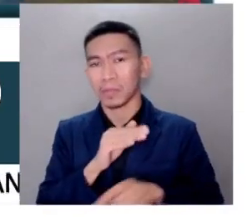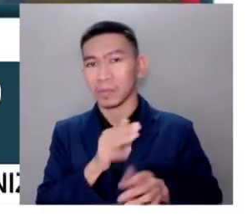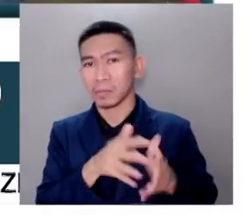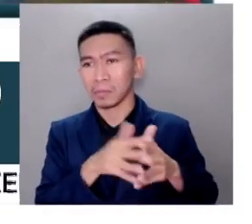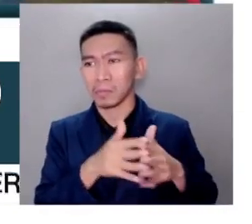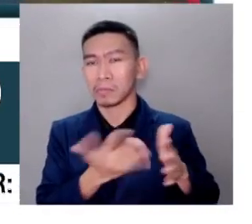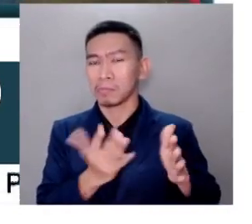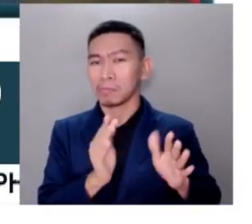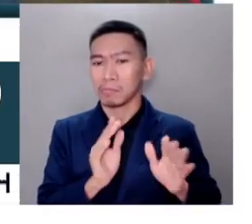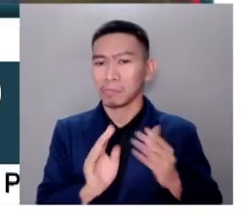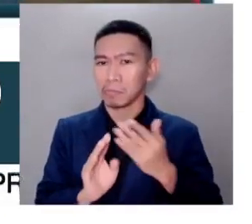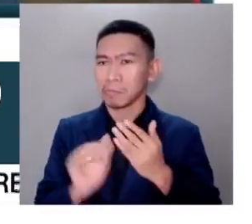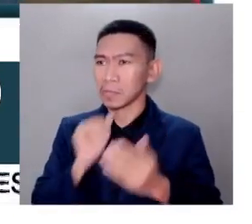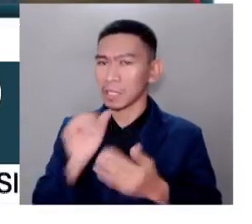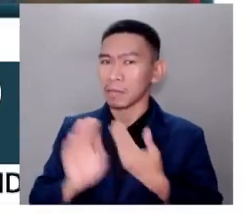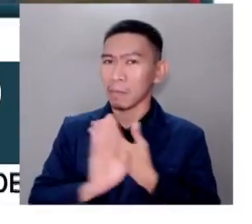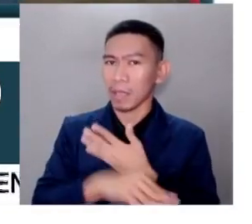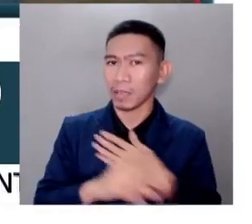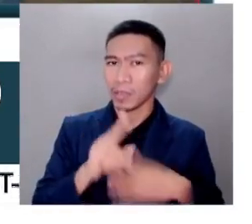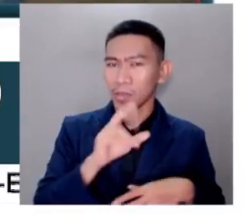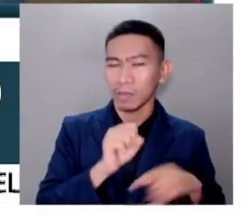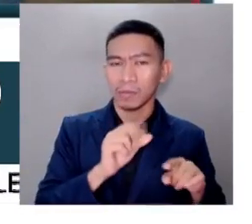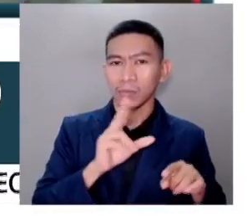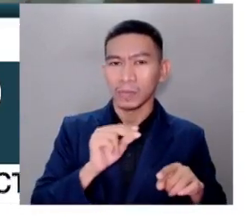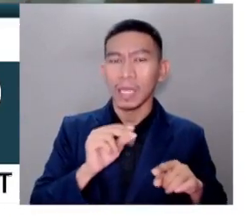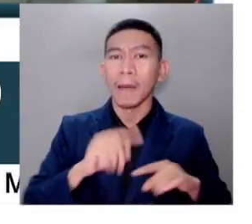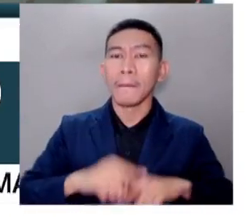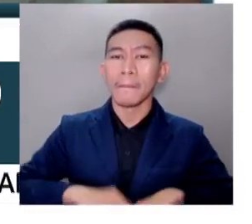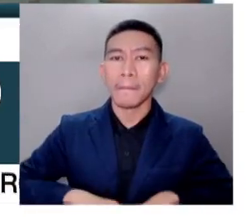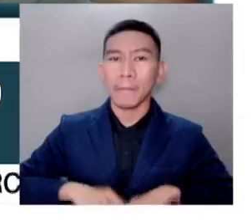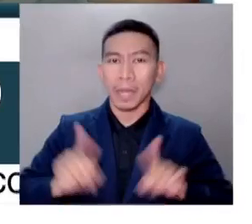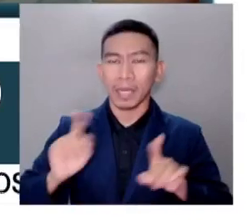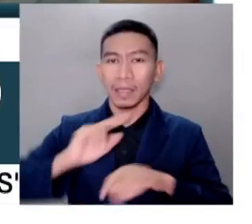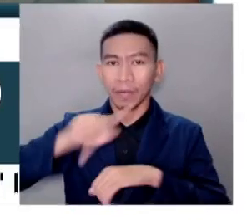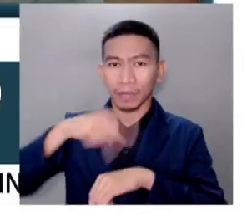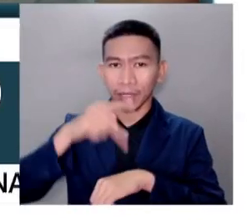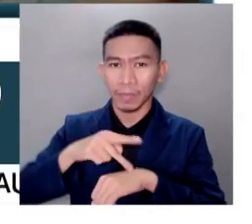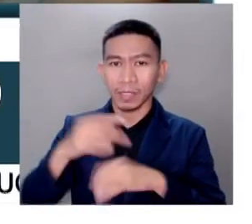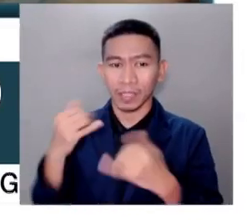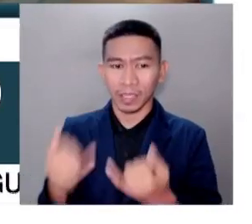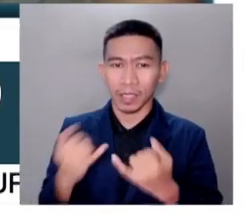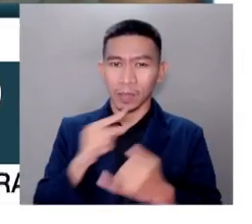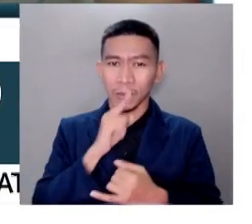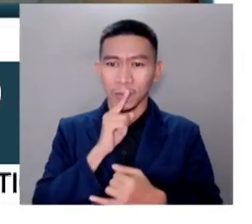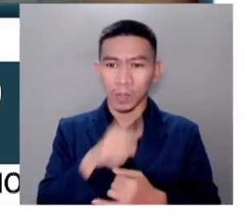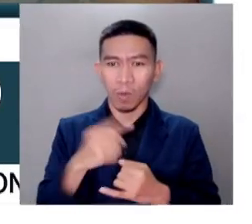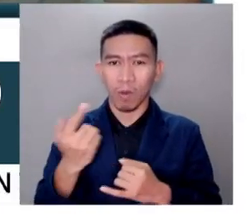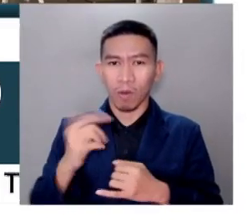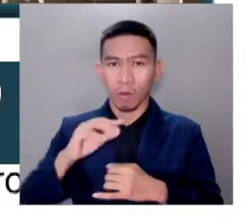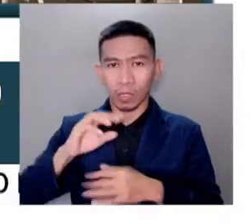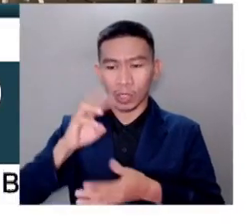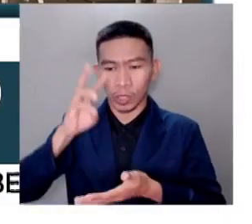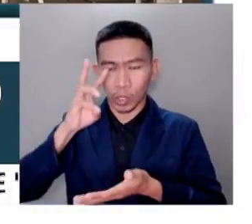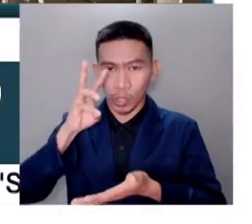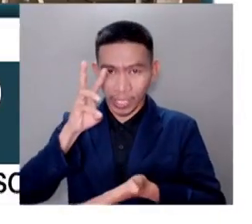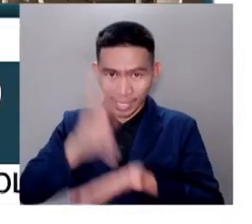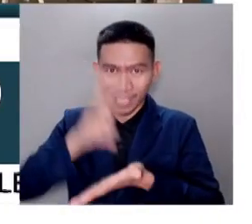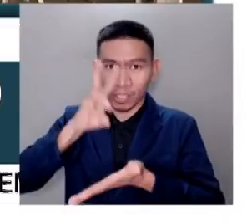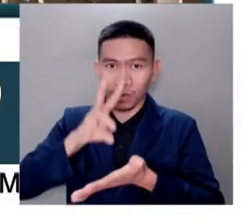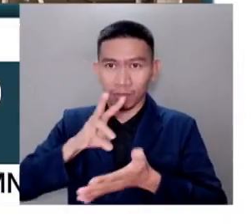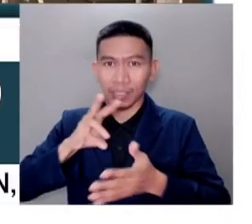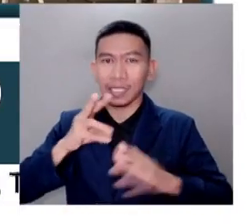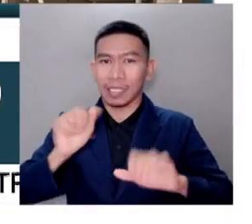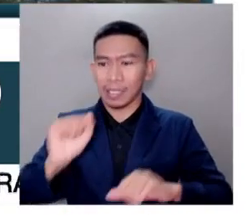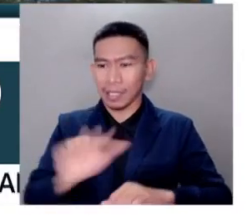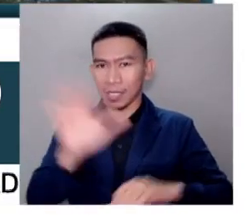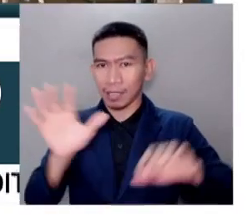back to the United States. And considering the Philippines is in such a strategic geographic position, the US is